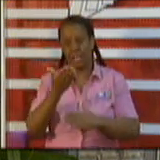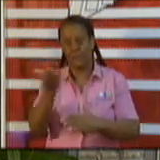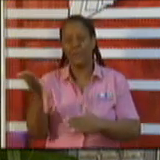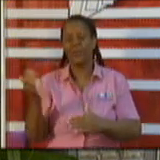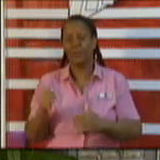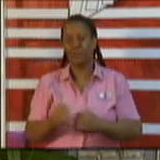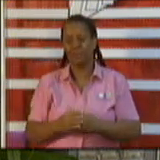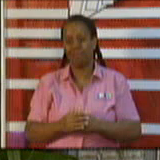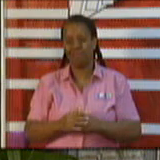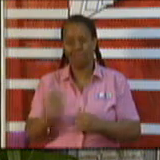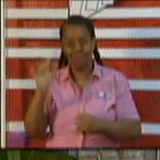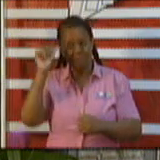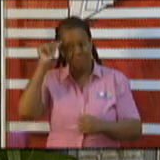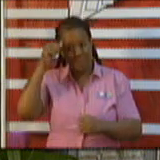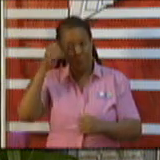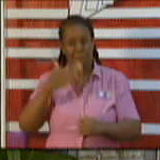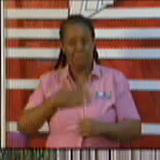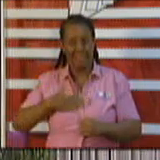your questions.